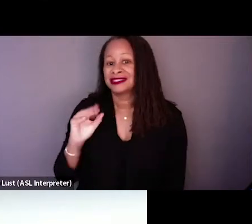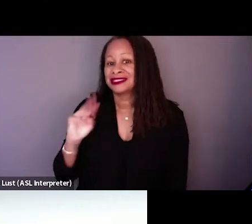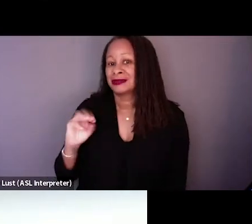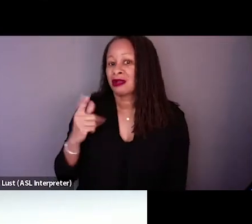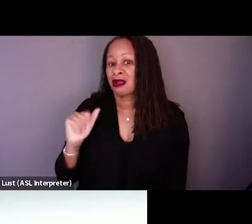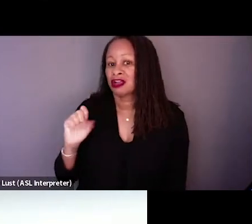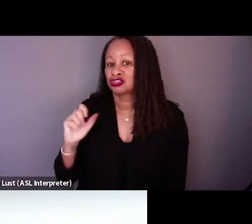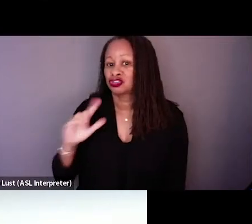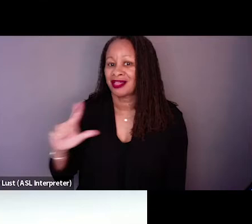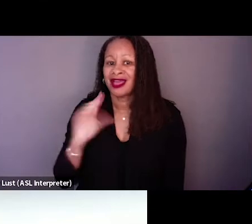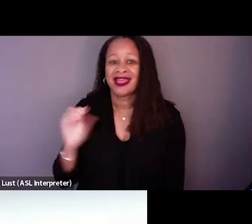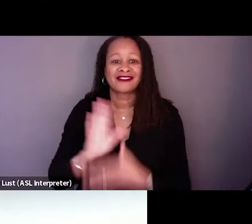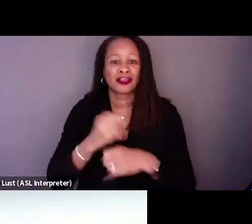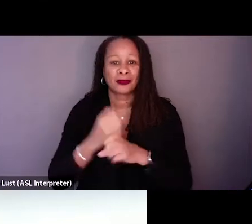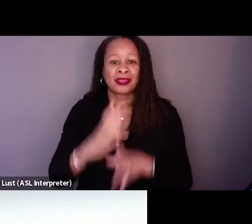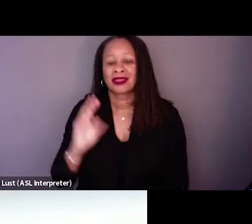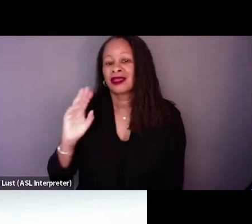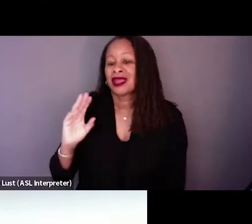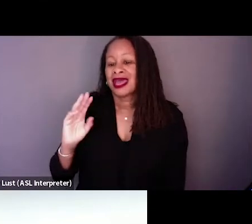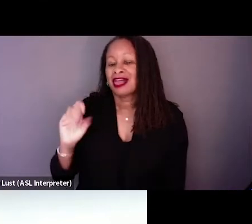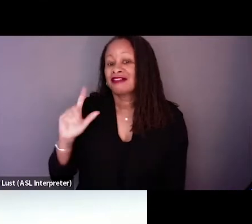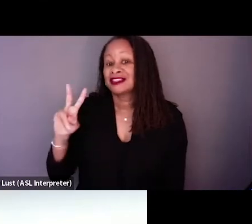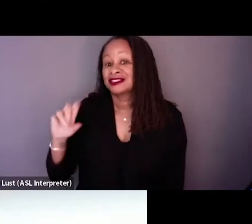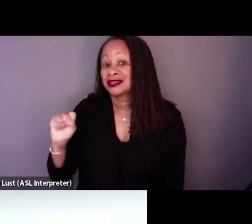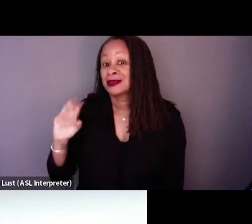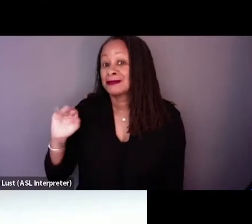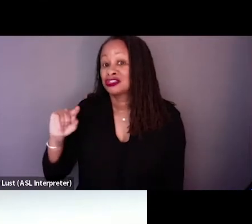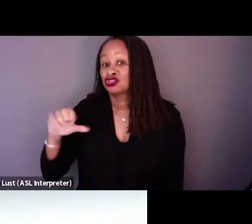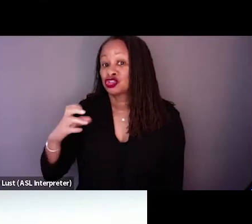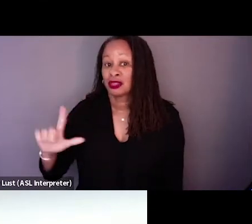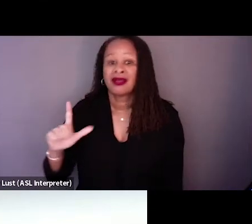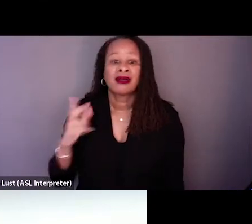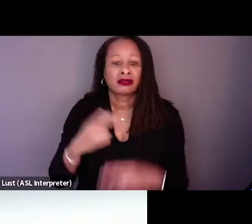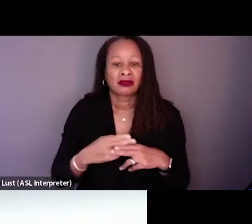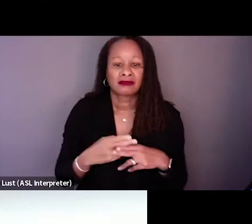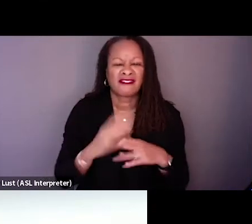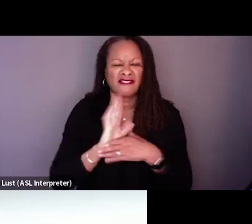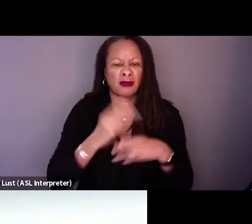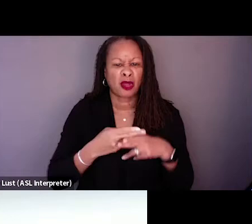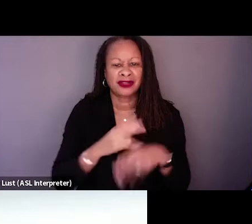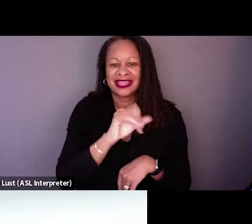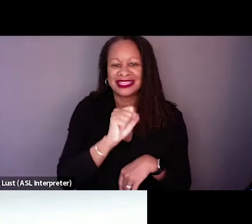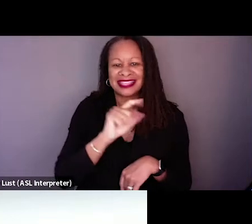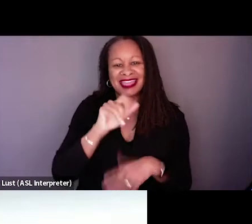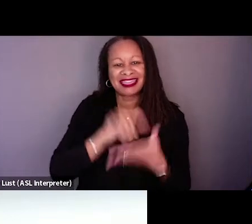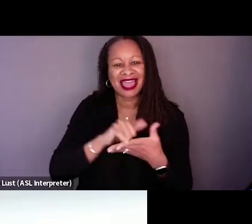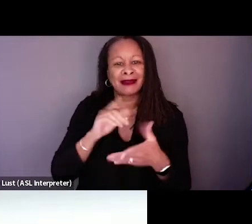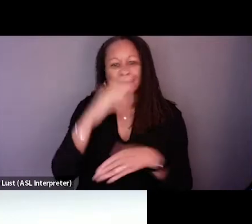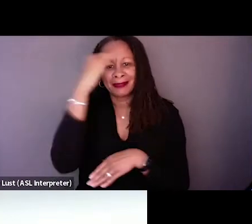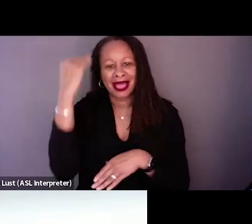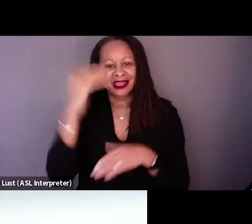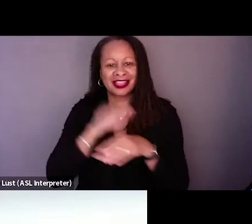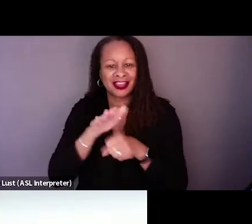Cogshell and filmmaker Elvis Mitchell, whose film Is That Black Enough for You? Premiered at the New York Film Festival earlier